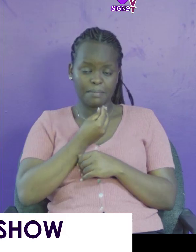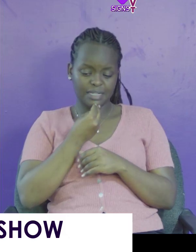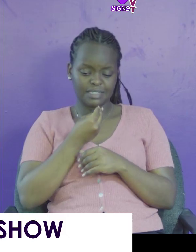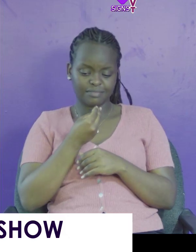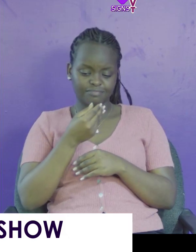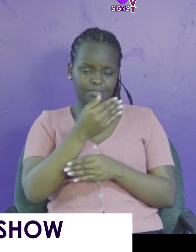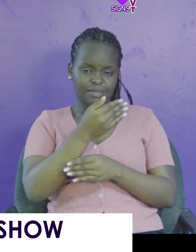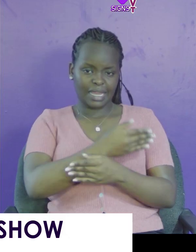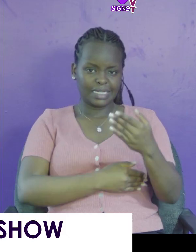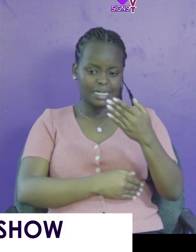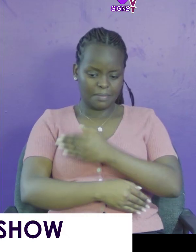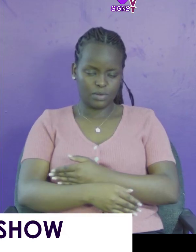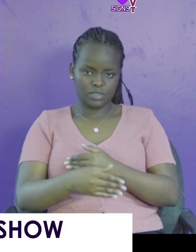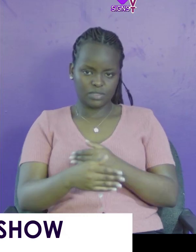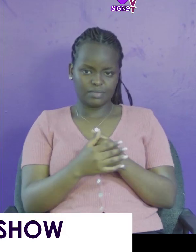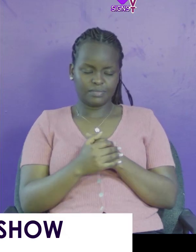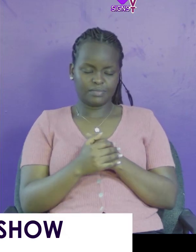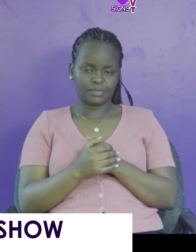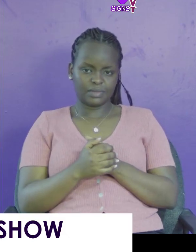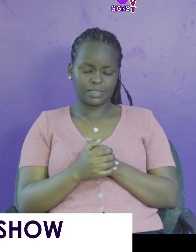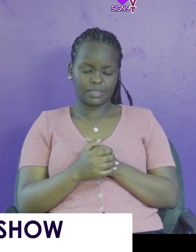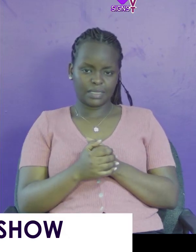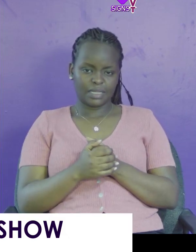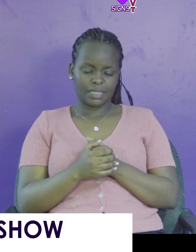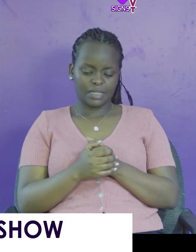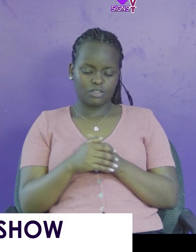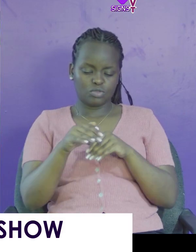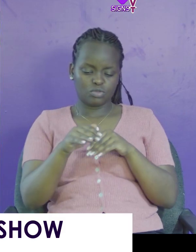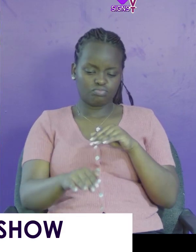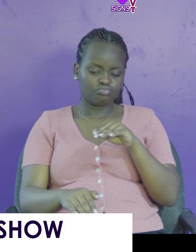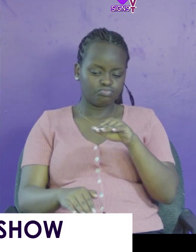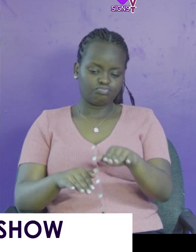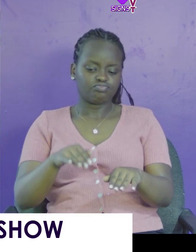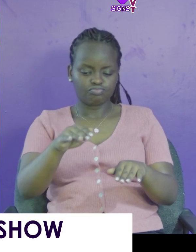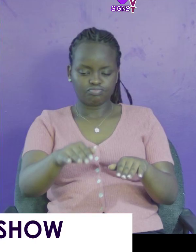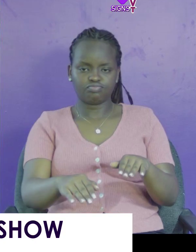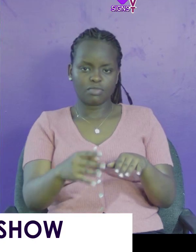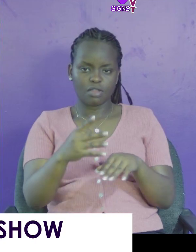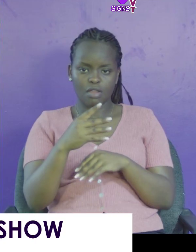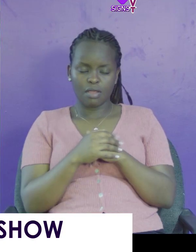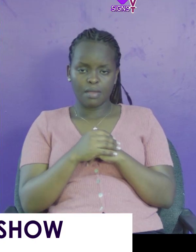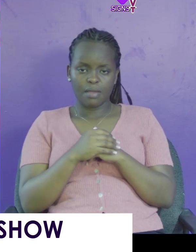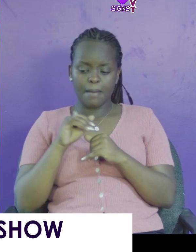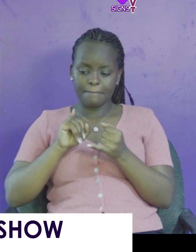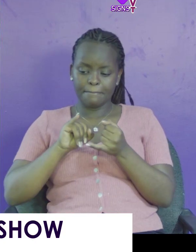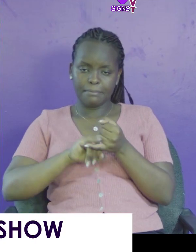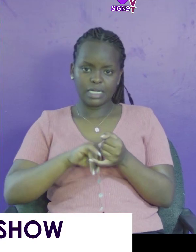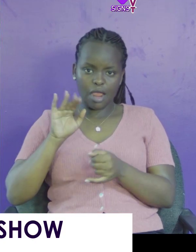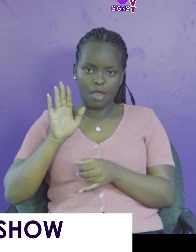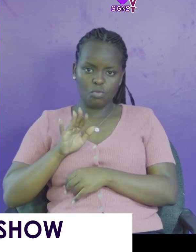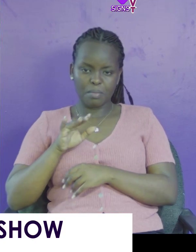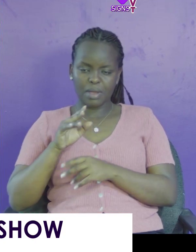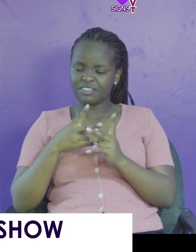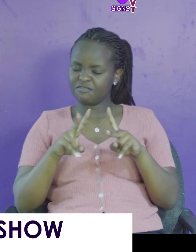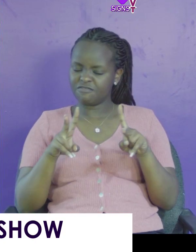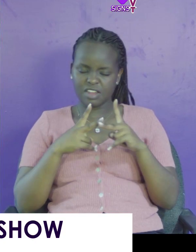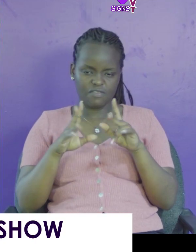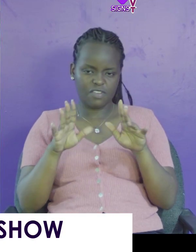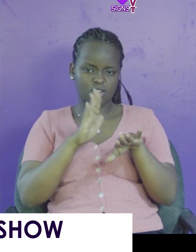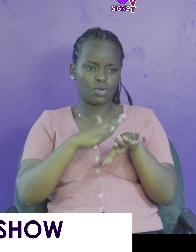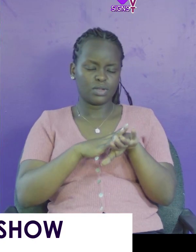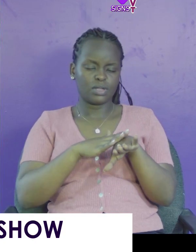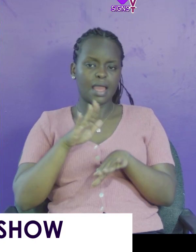feet. He used to crawl on his feet. That man, he married a woman that was very much stable, a man who